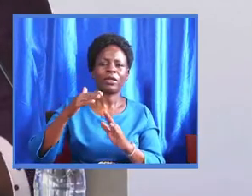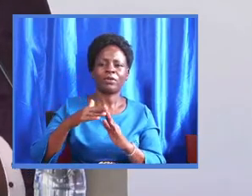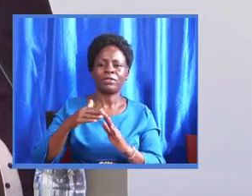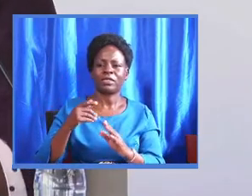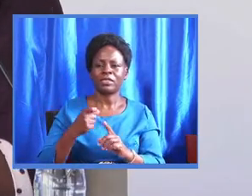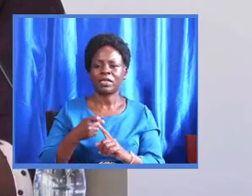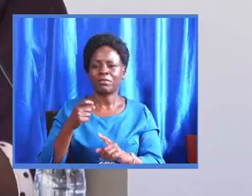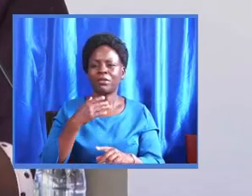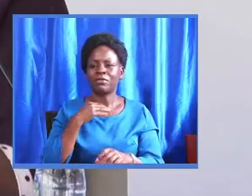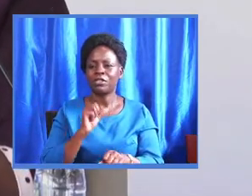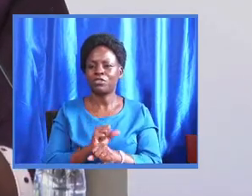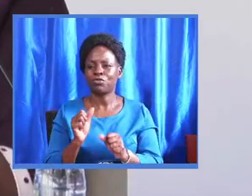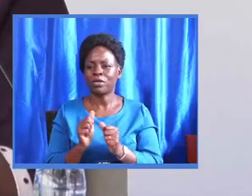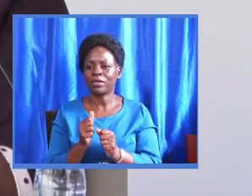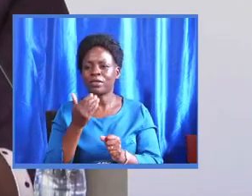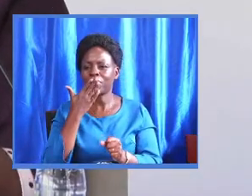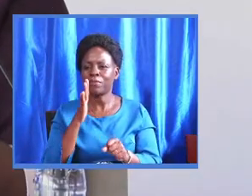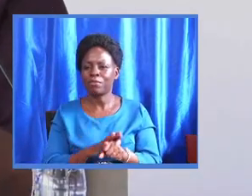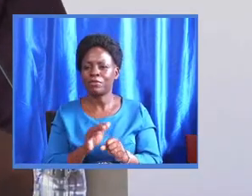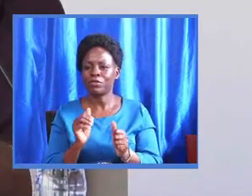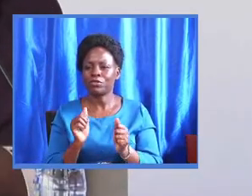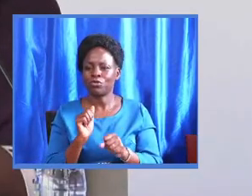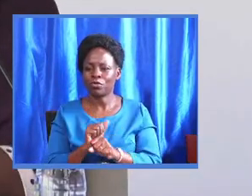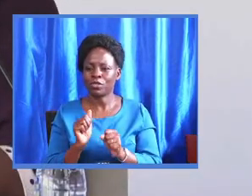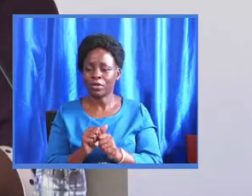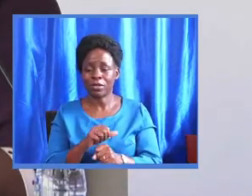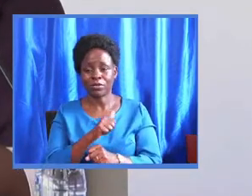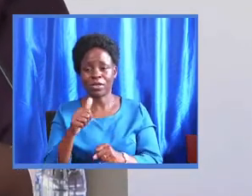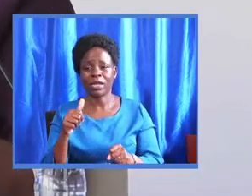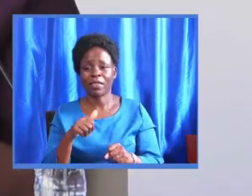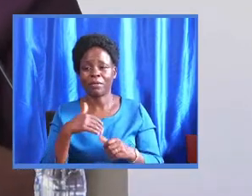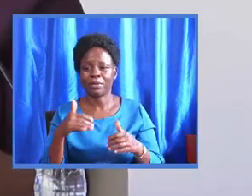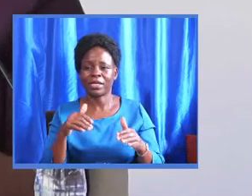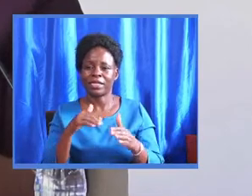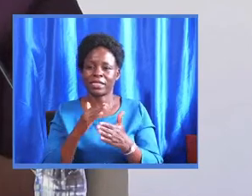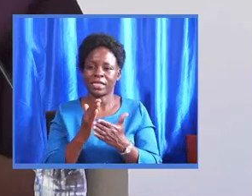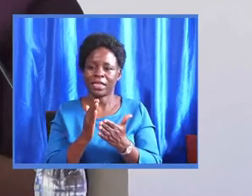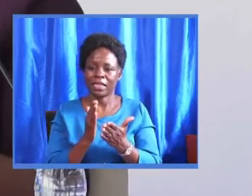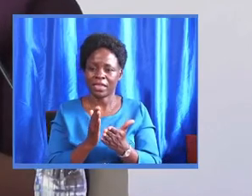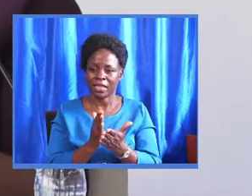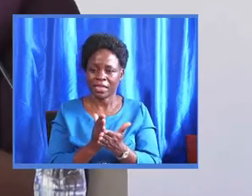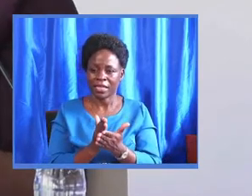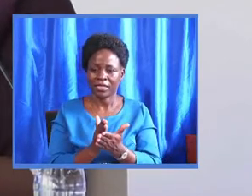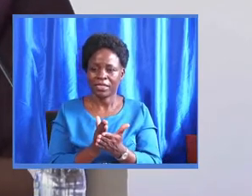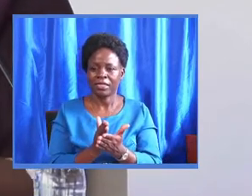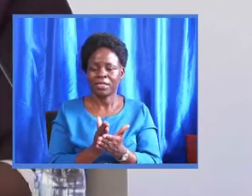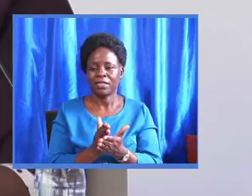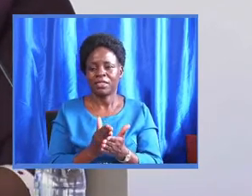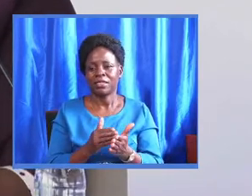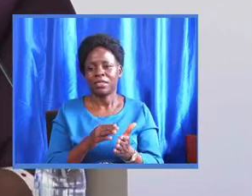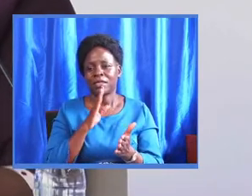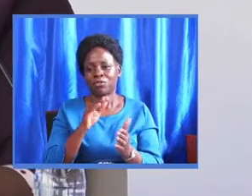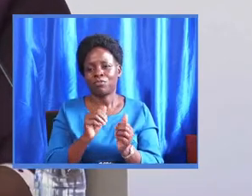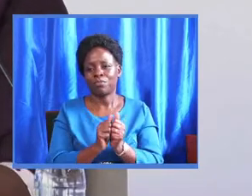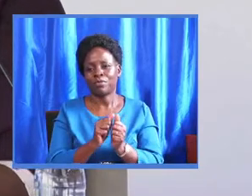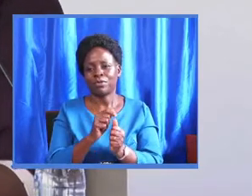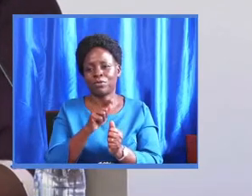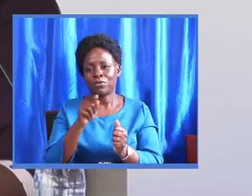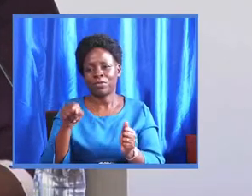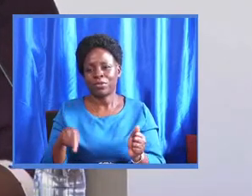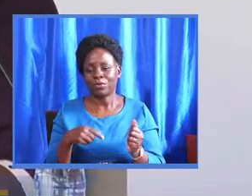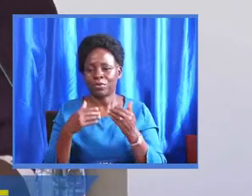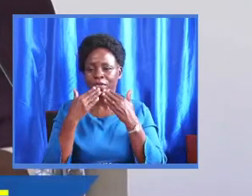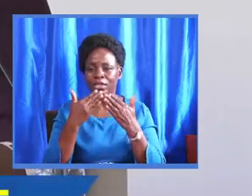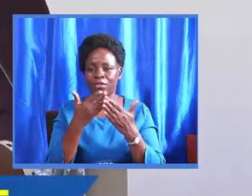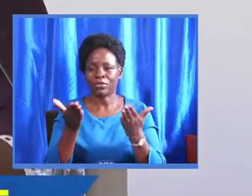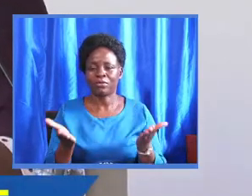to work together and pledge to work together with you to get the other players in the sector and other products that we can tax. And together we will build Uganda. Thank you very